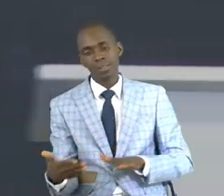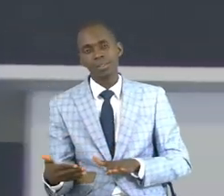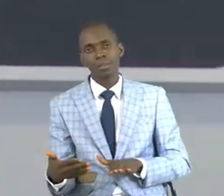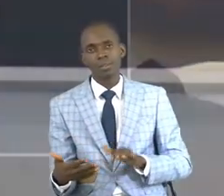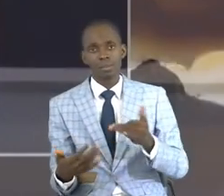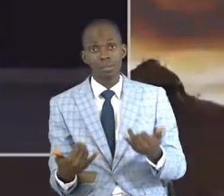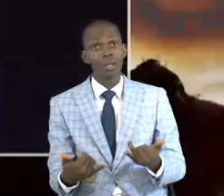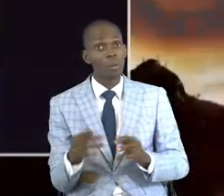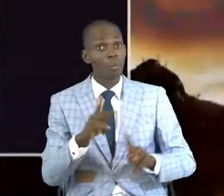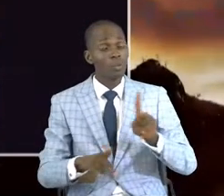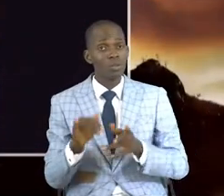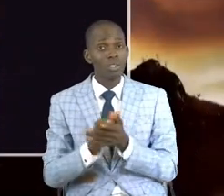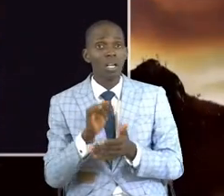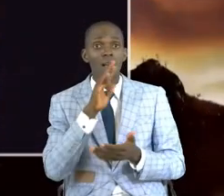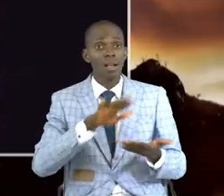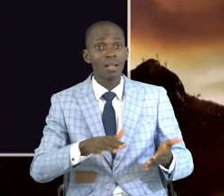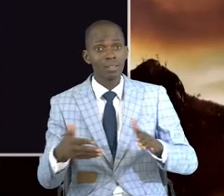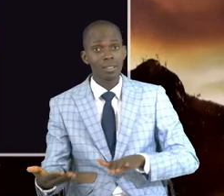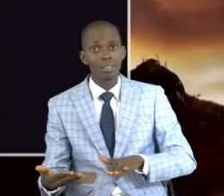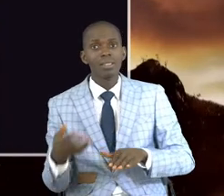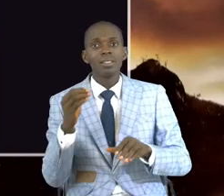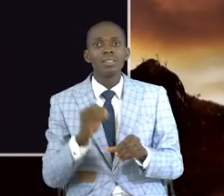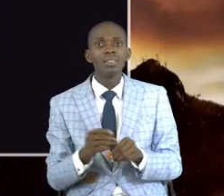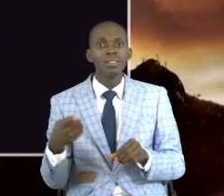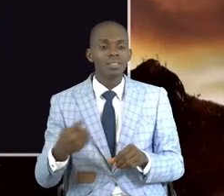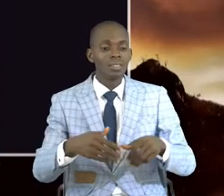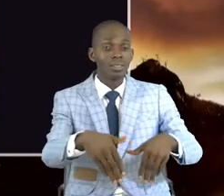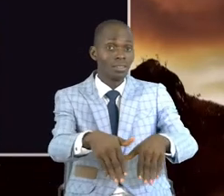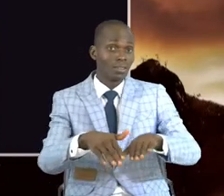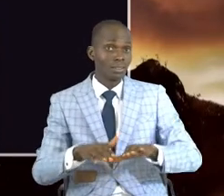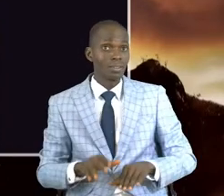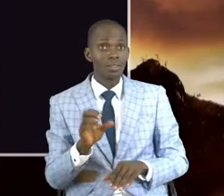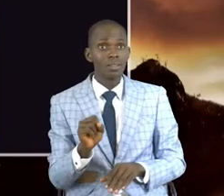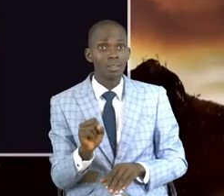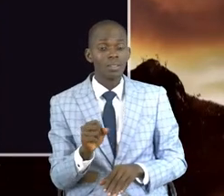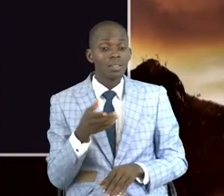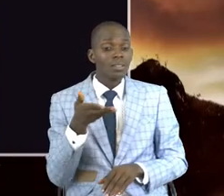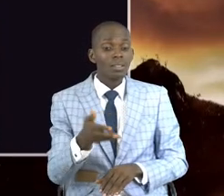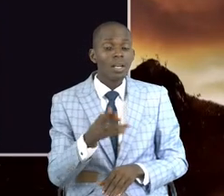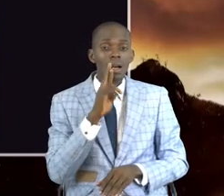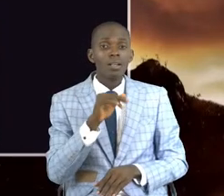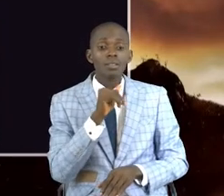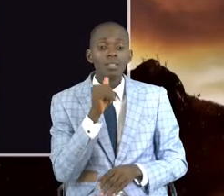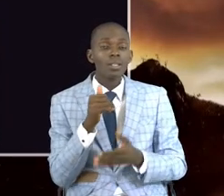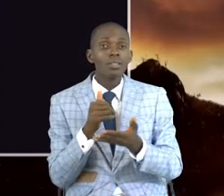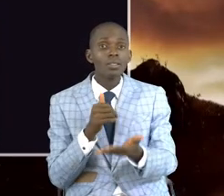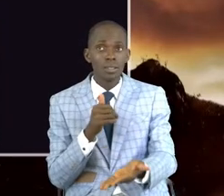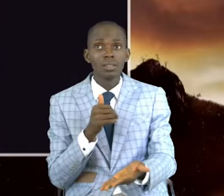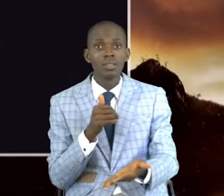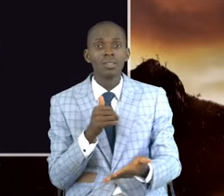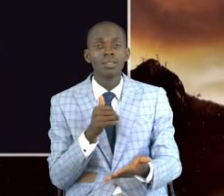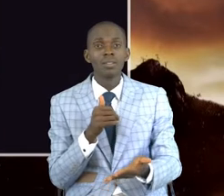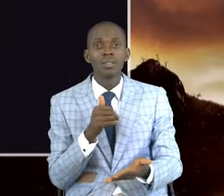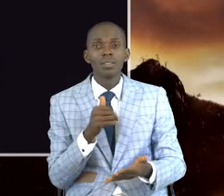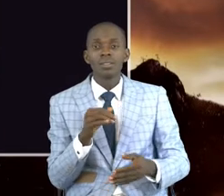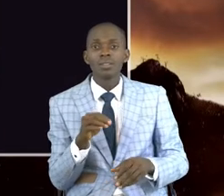dead in their graves, they're not there today. And then they hear